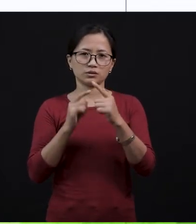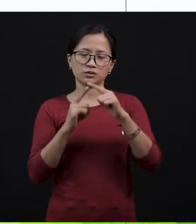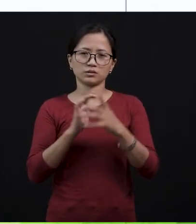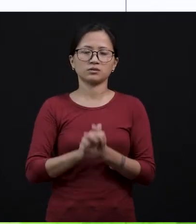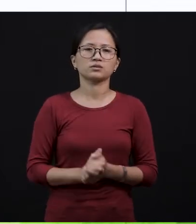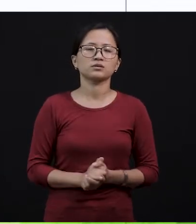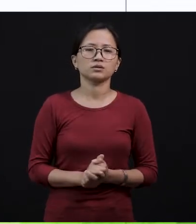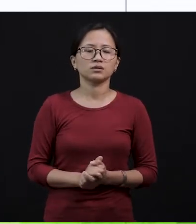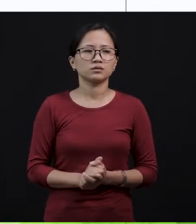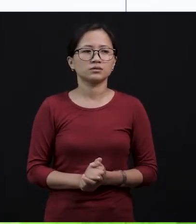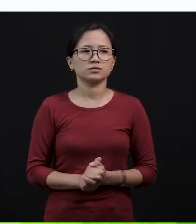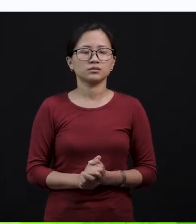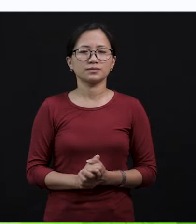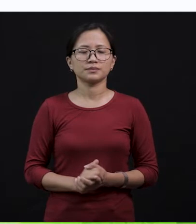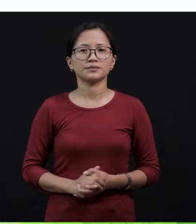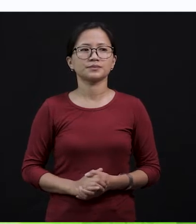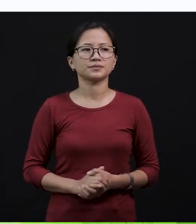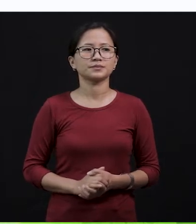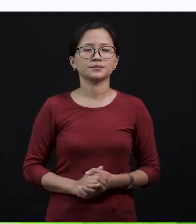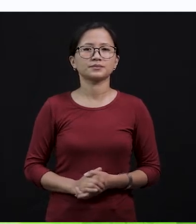of crime.